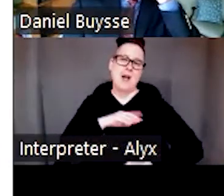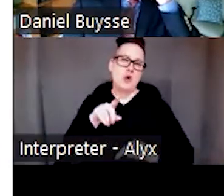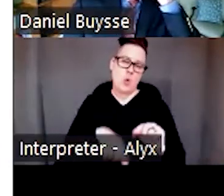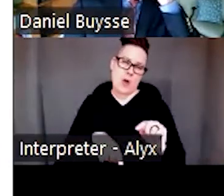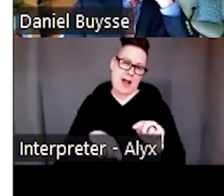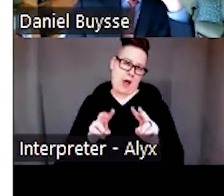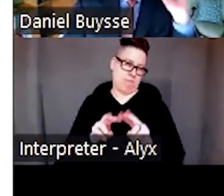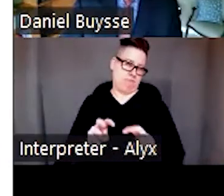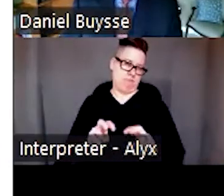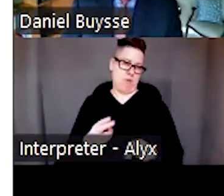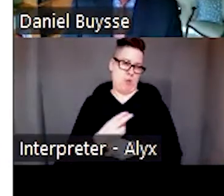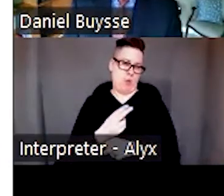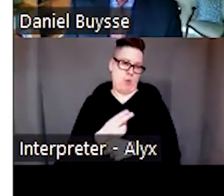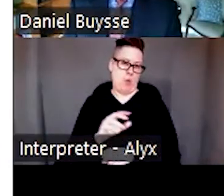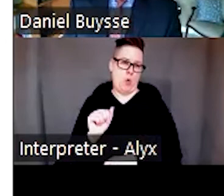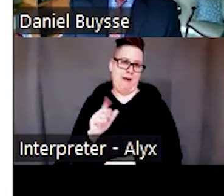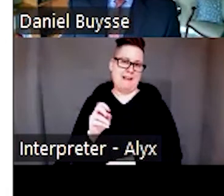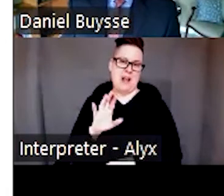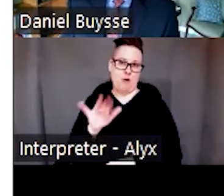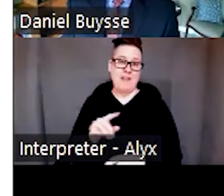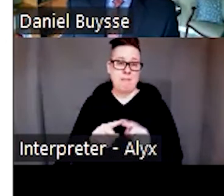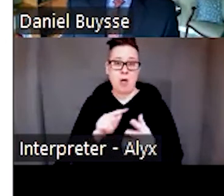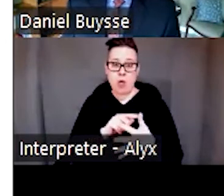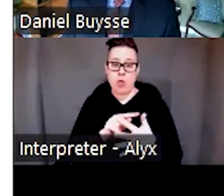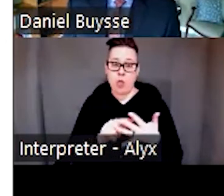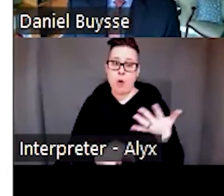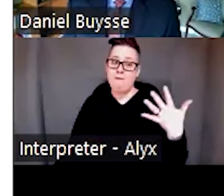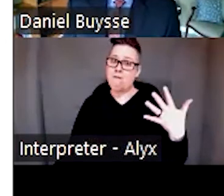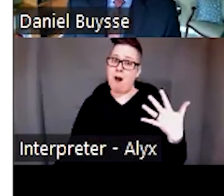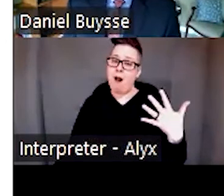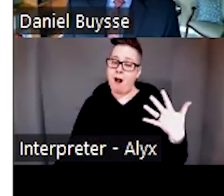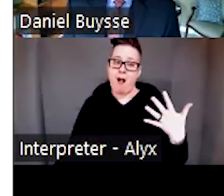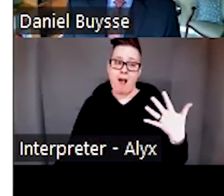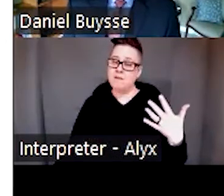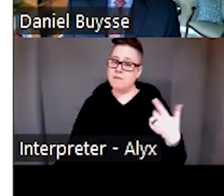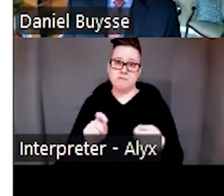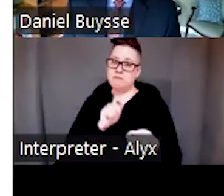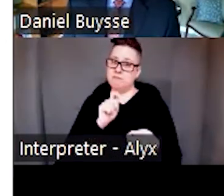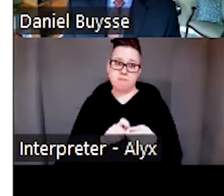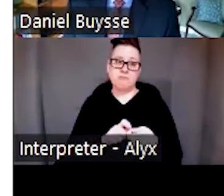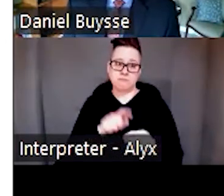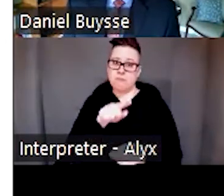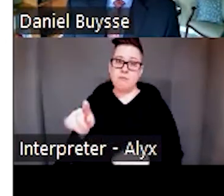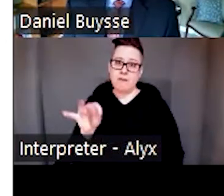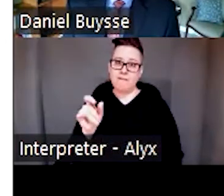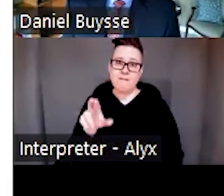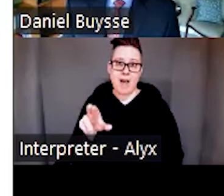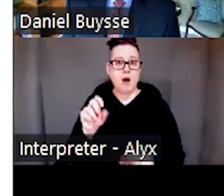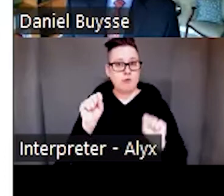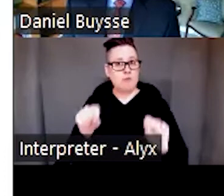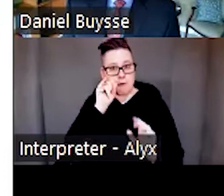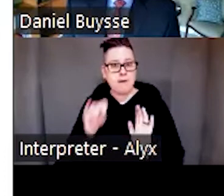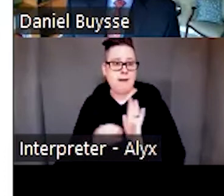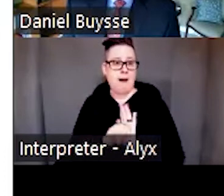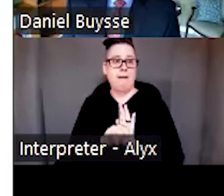with actigraphy, but these other 5 dimensions were exactly the factors that were identified